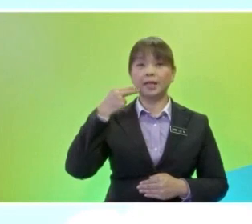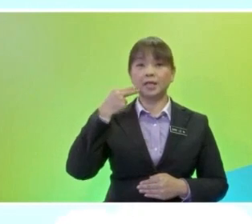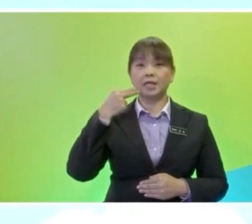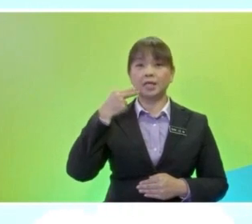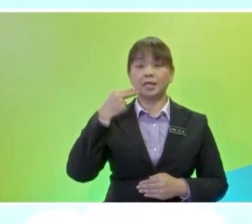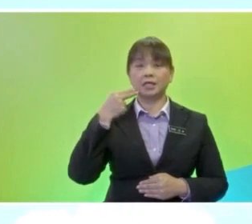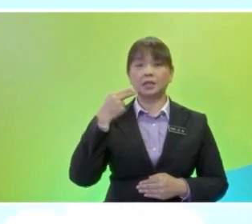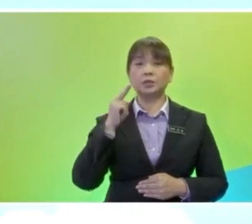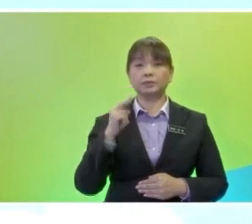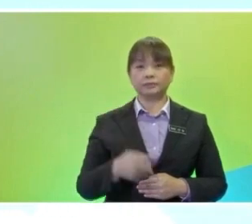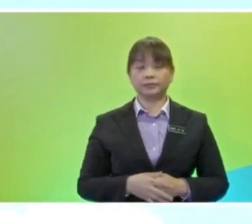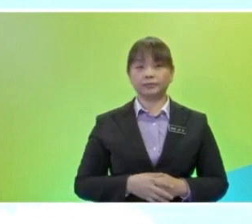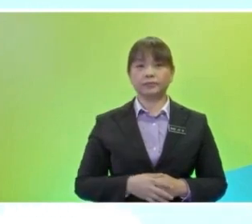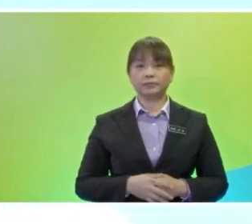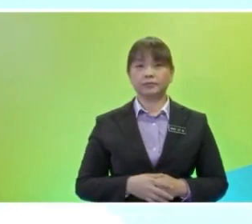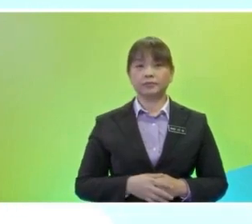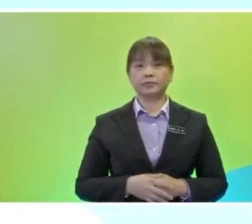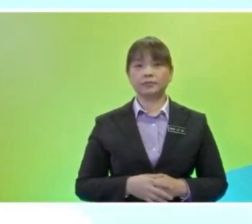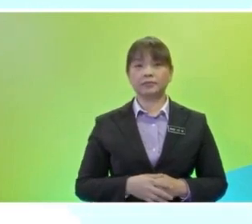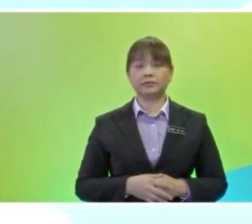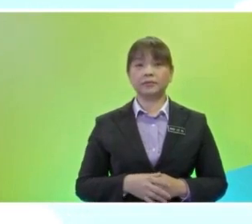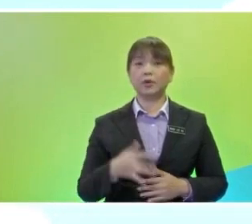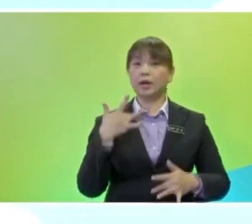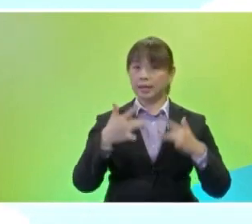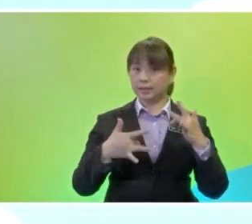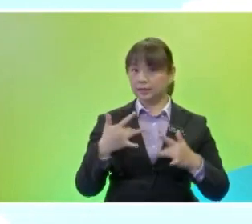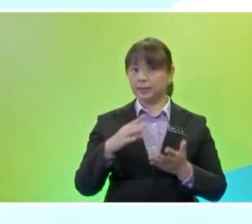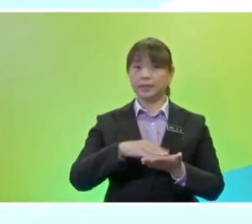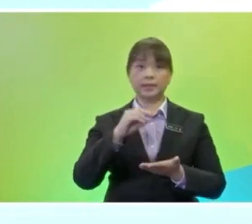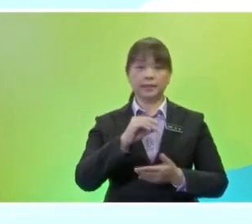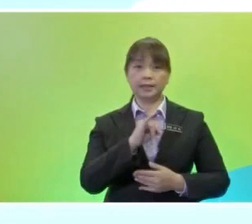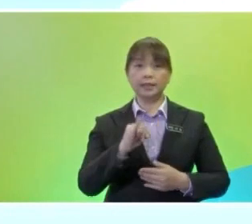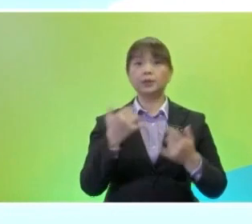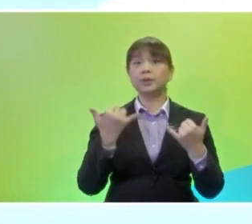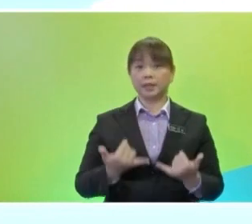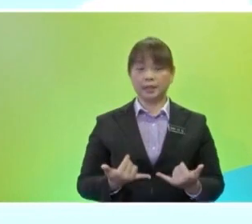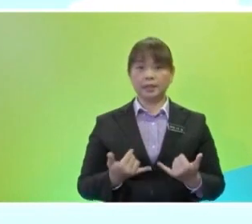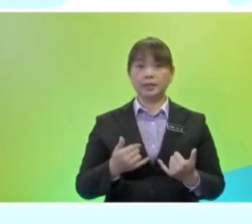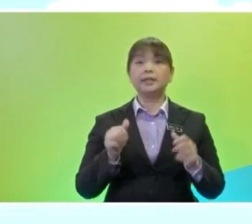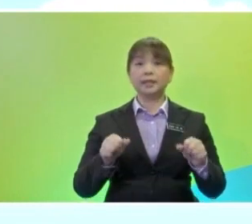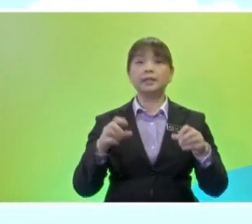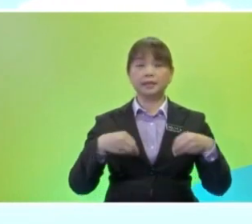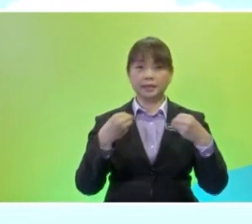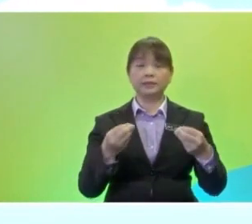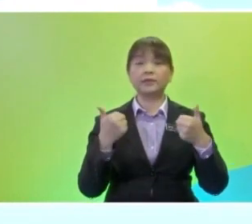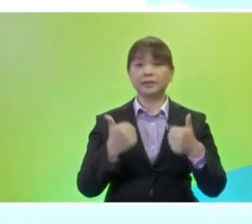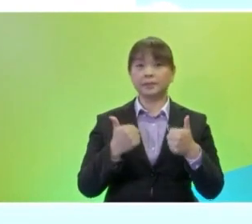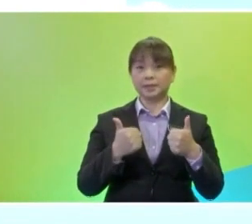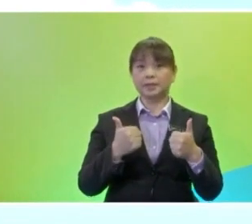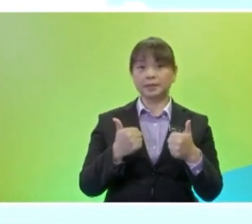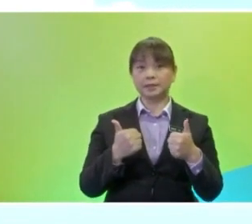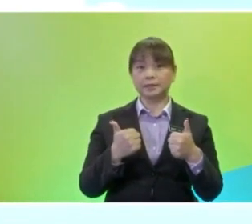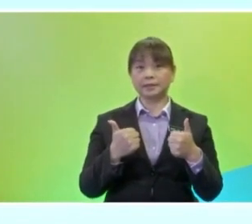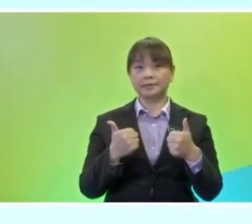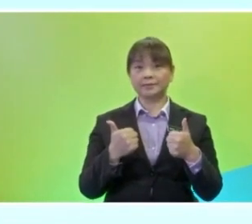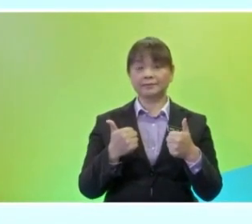Umairah. Alright. I hope you are excited to learn English today. Are you guys excited? As Ms. Zakiah said, can you give a thumbs up, please? A double one.